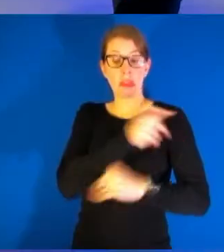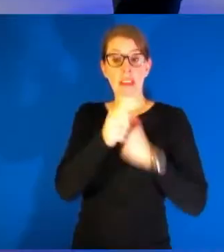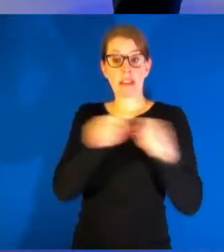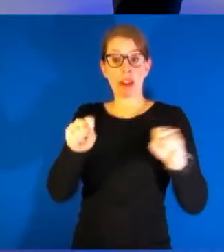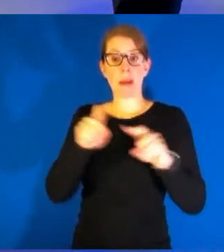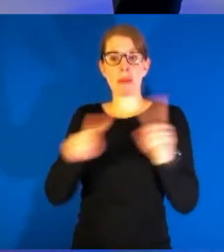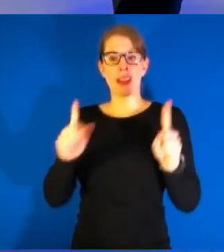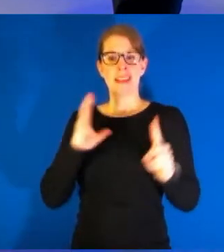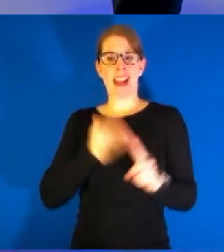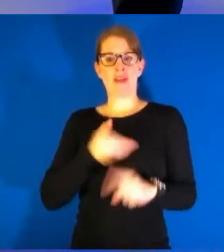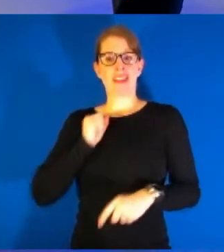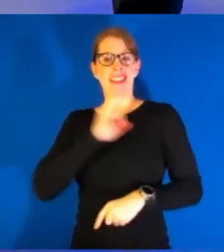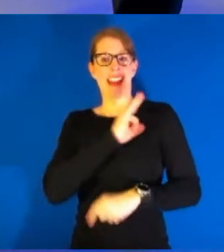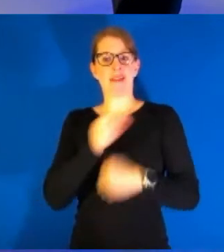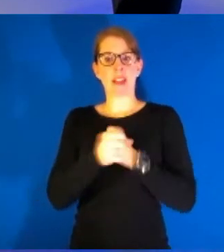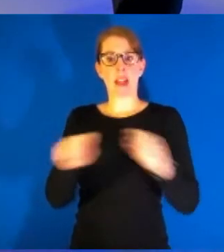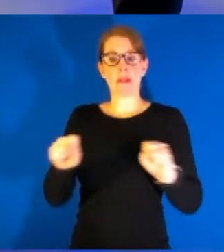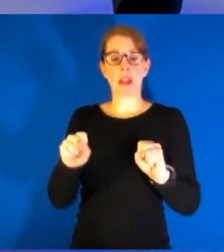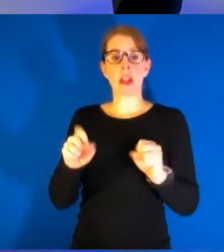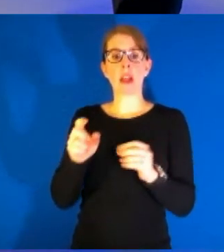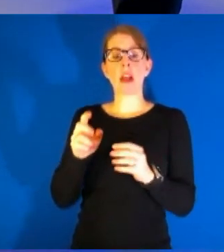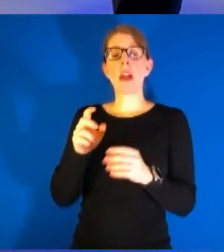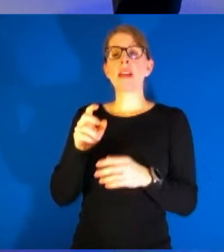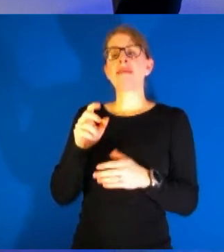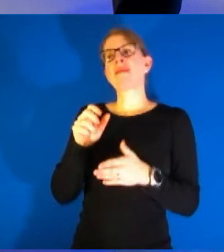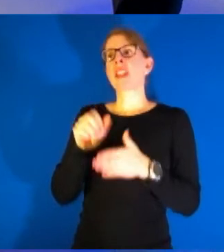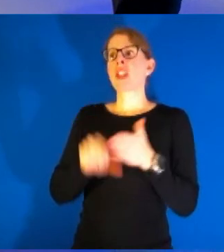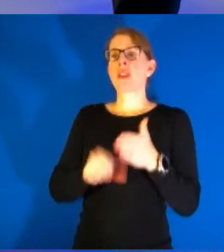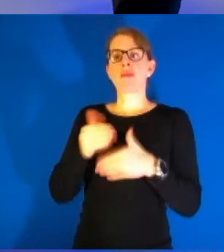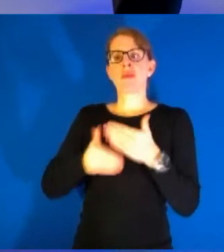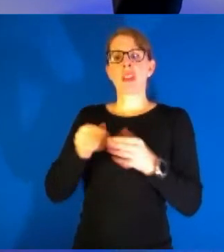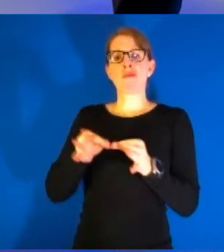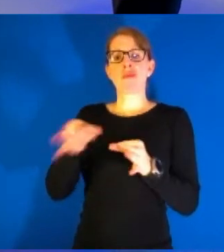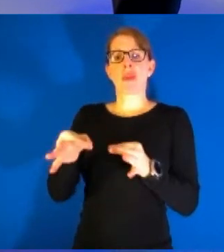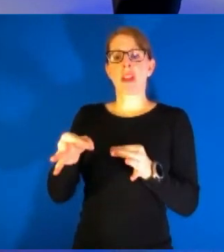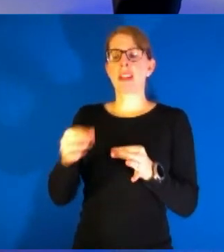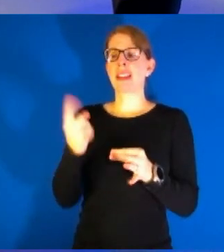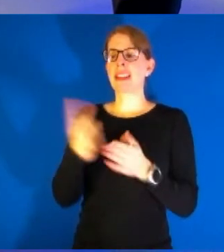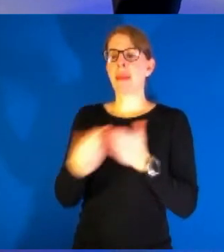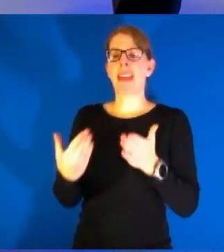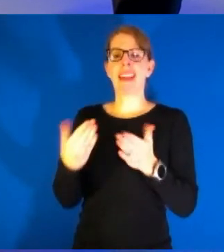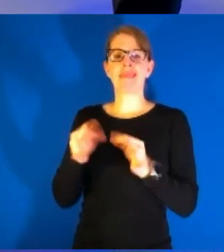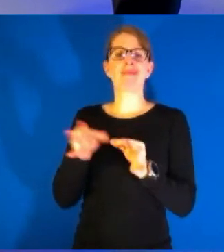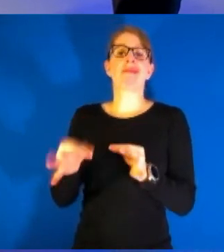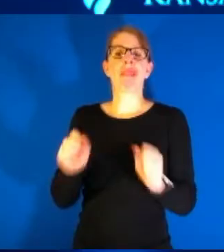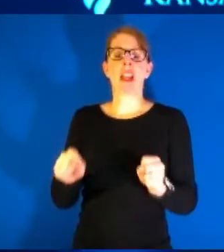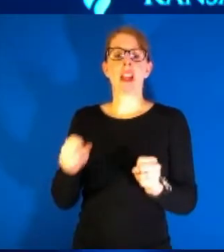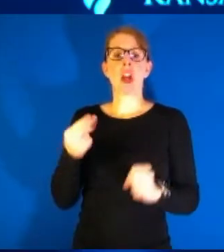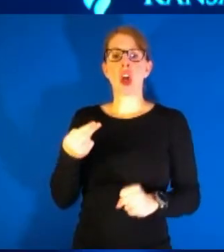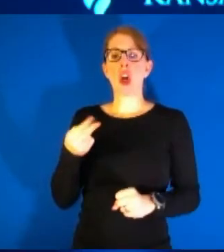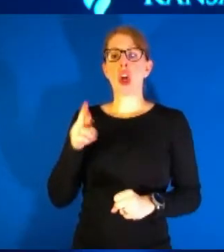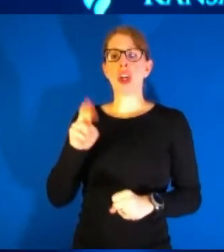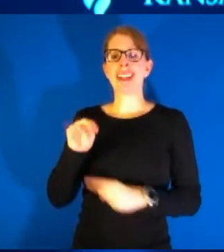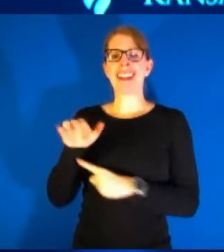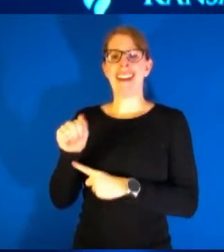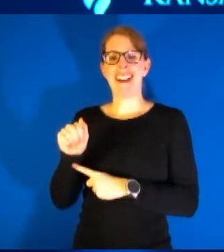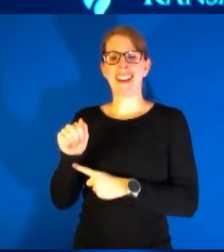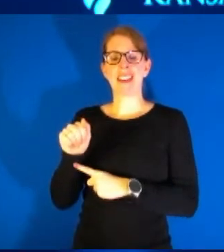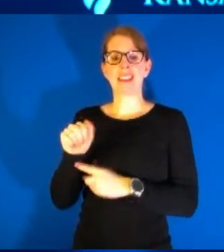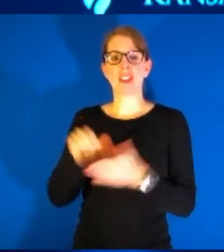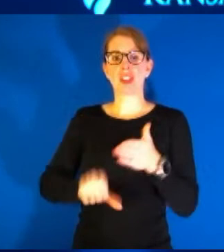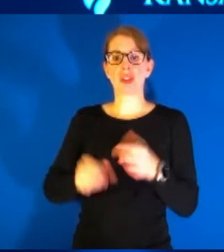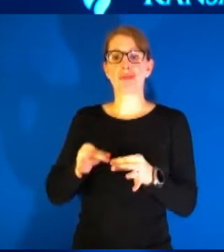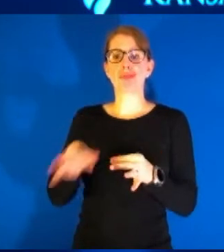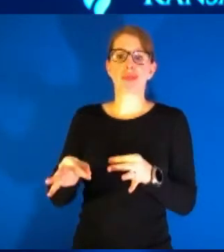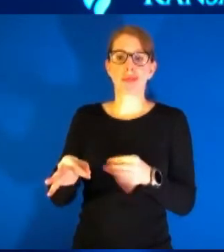type of surgeries might you defer? Something that could be pushed off a little bit, right? So if you have a hernia surgery that we could potentially,